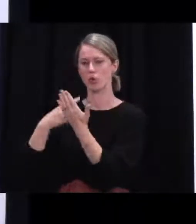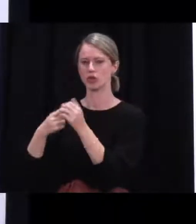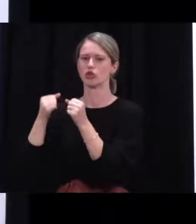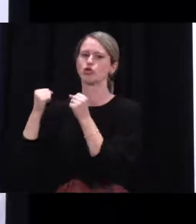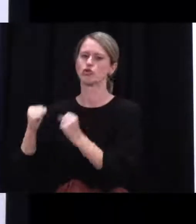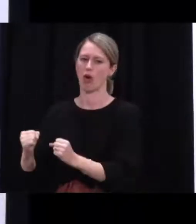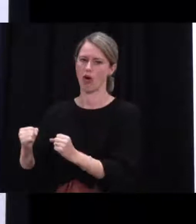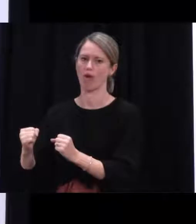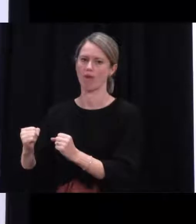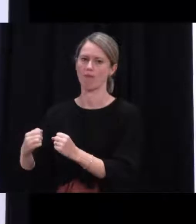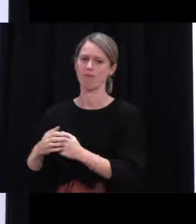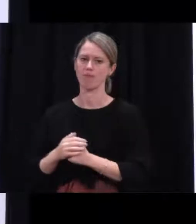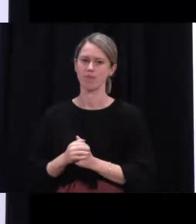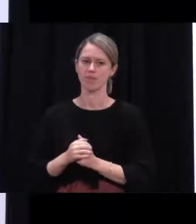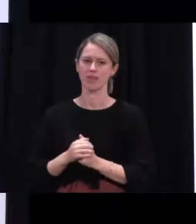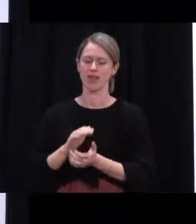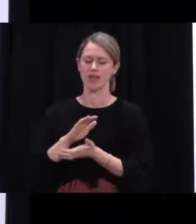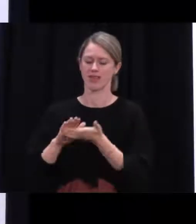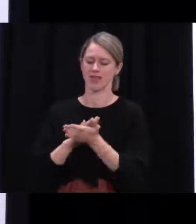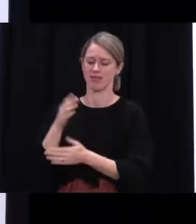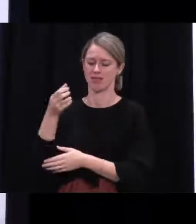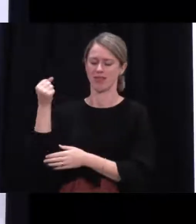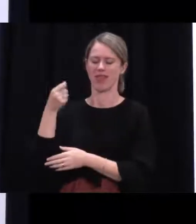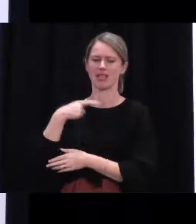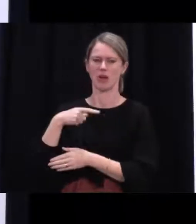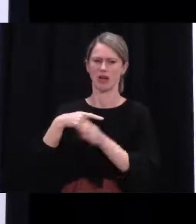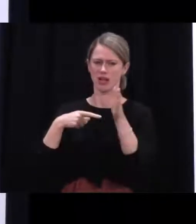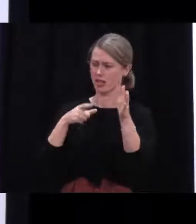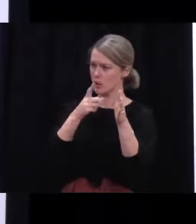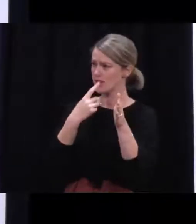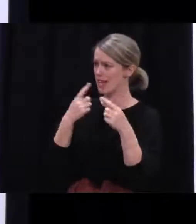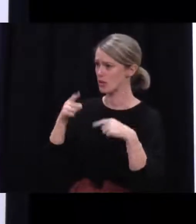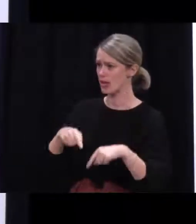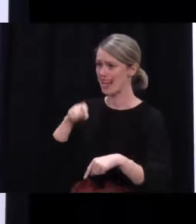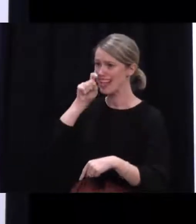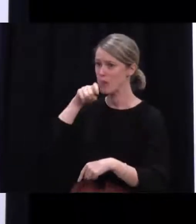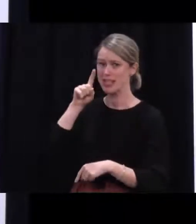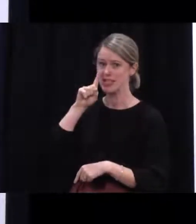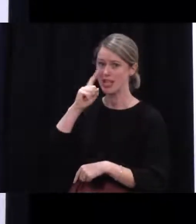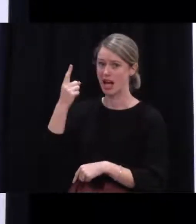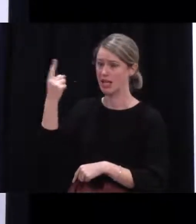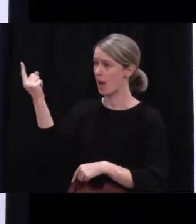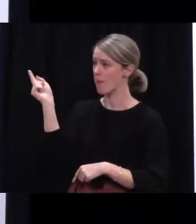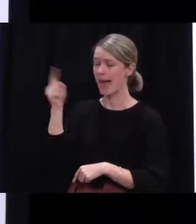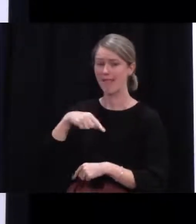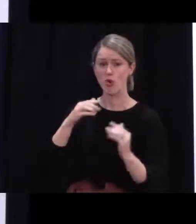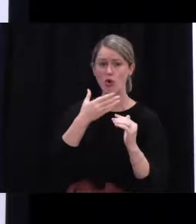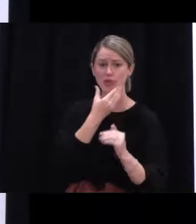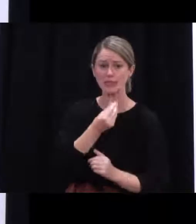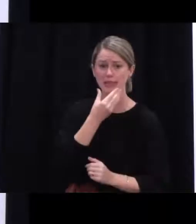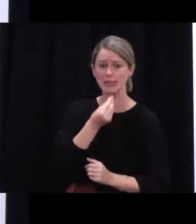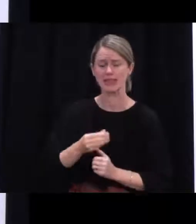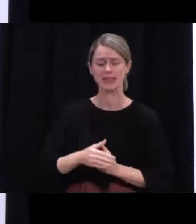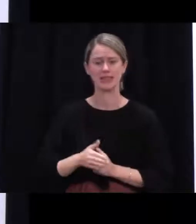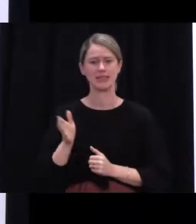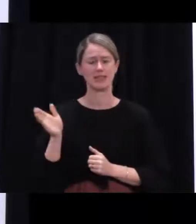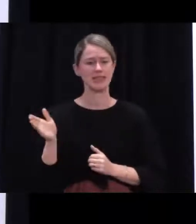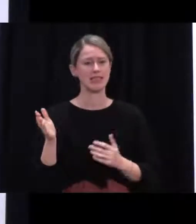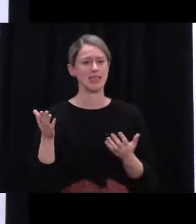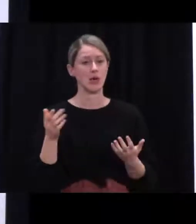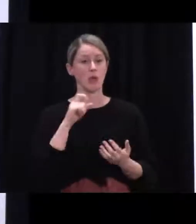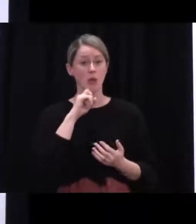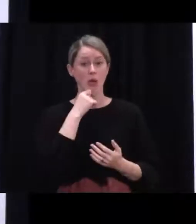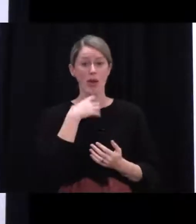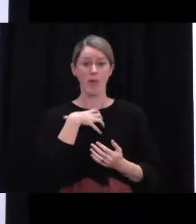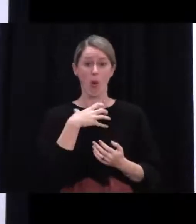had to institute further restrictions than we would normally have. Today that Kiwis won't be able to come home for Christmas? Look, we will have